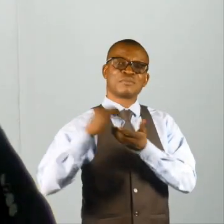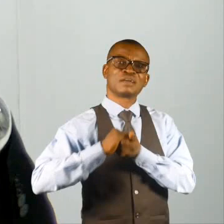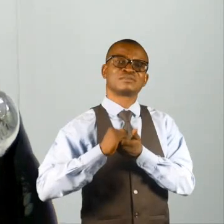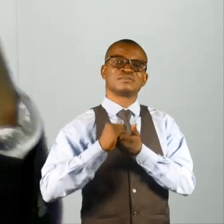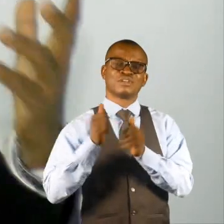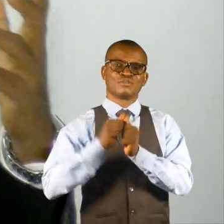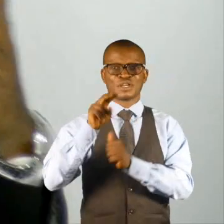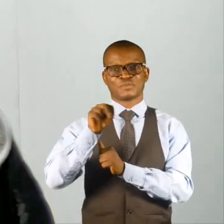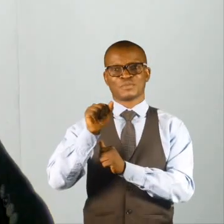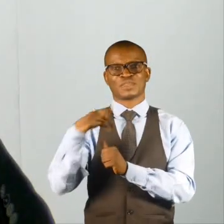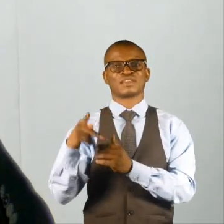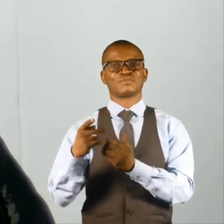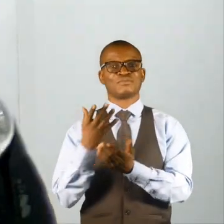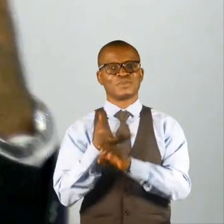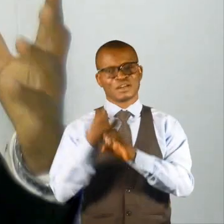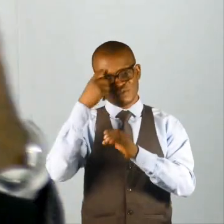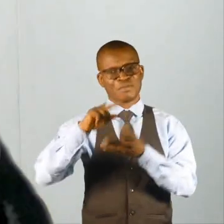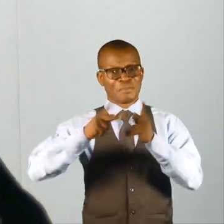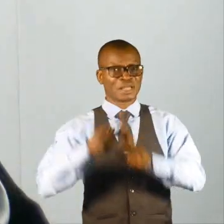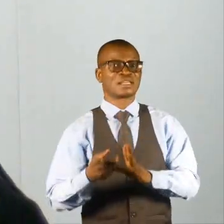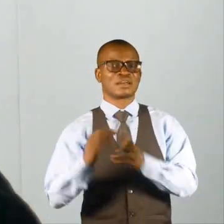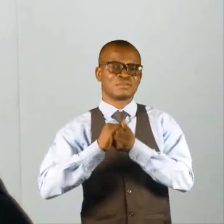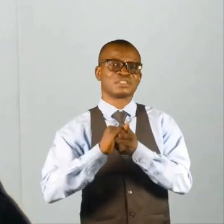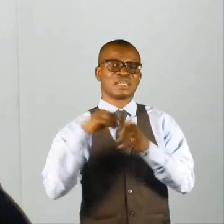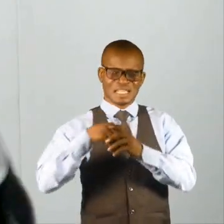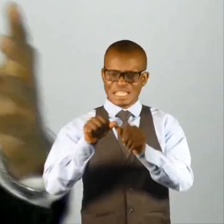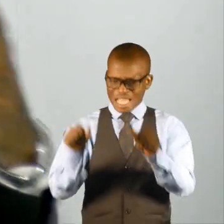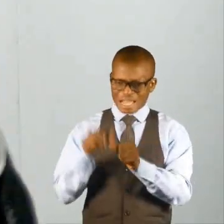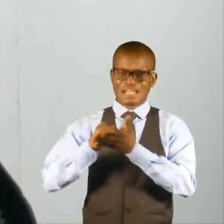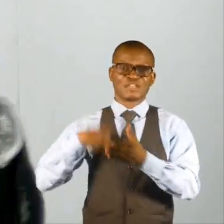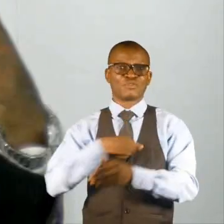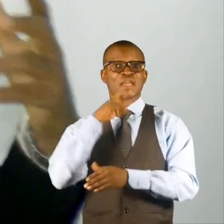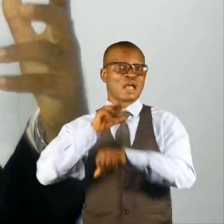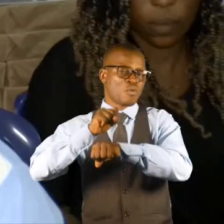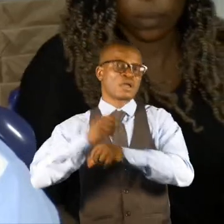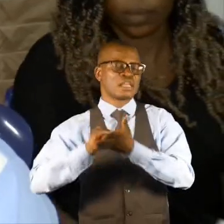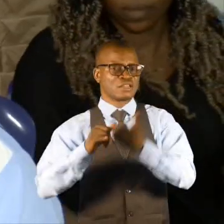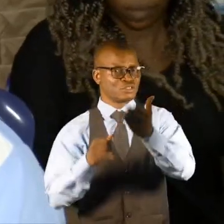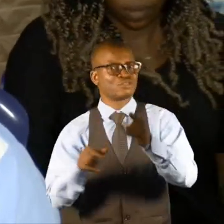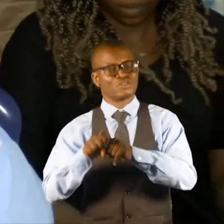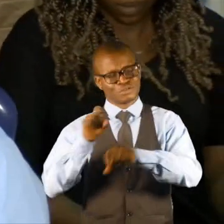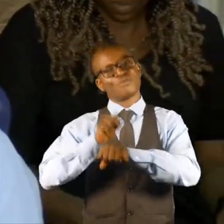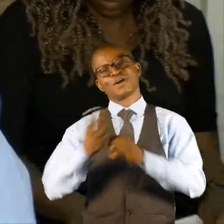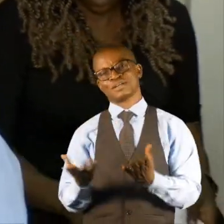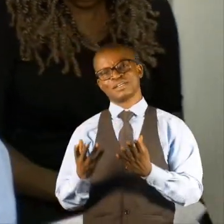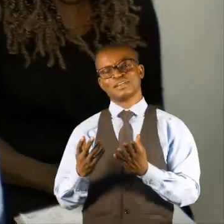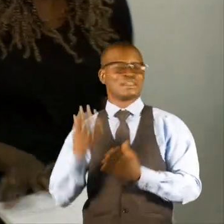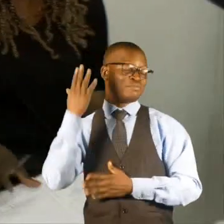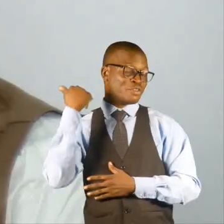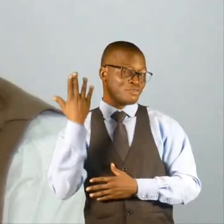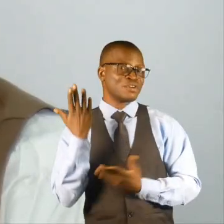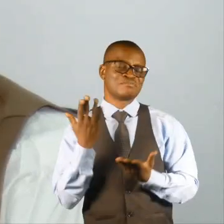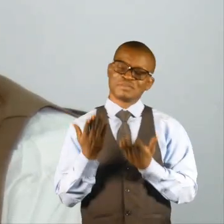to work with NAPTIP and solicit for collaboration and partnership in certain areas that we are working and people are also